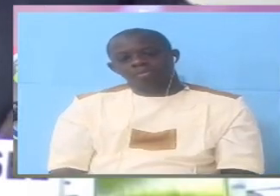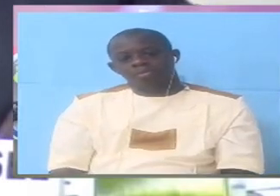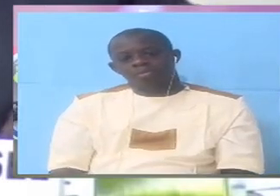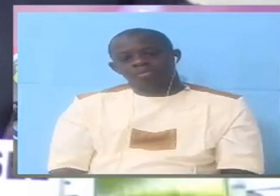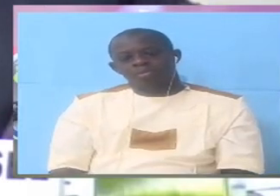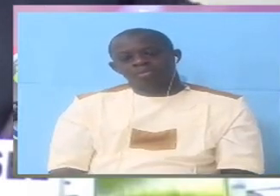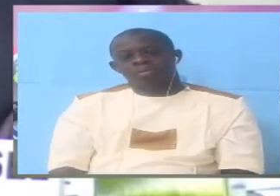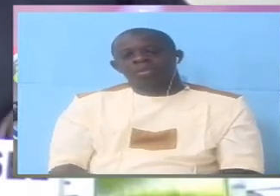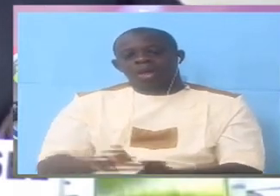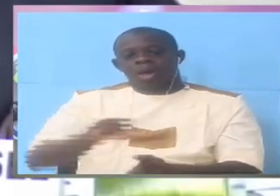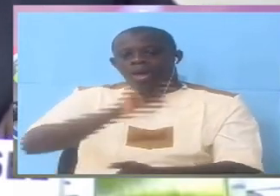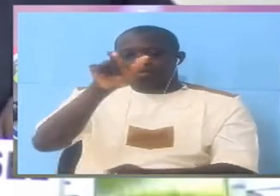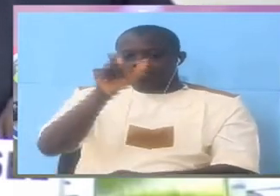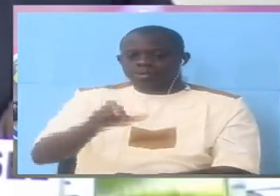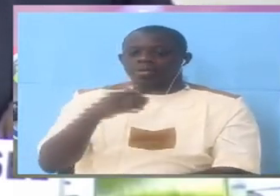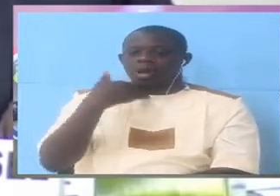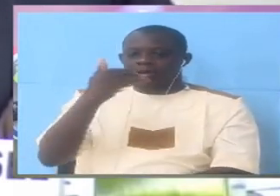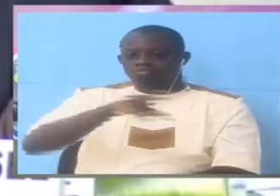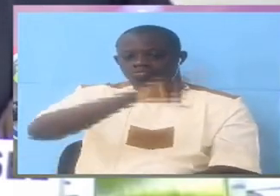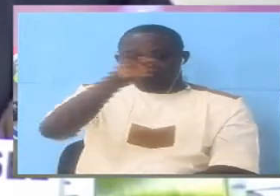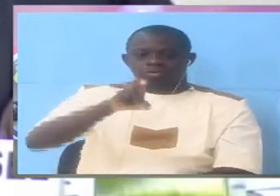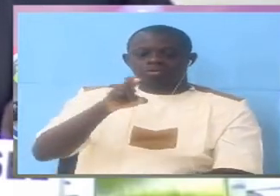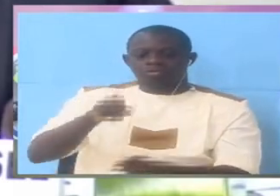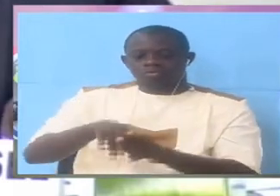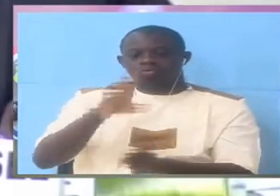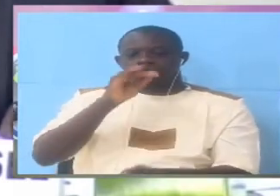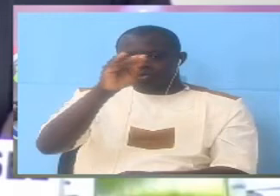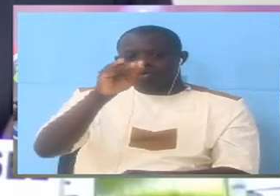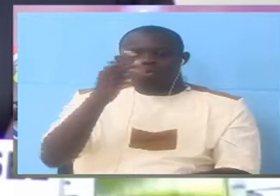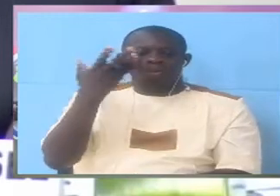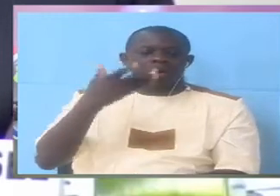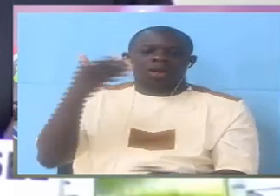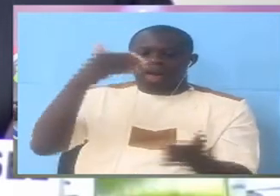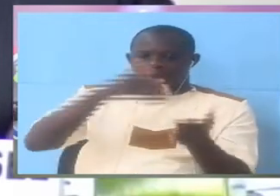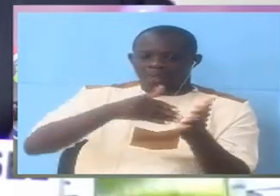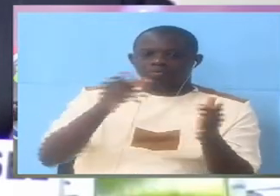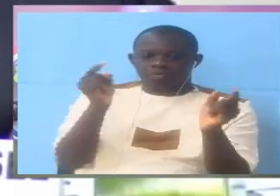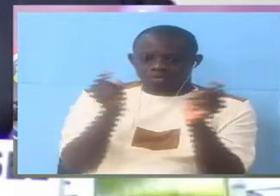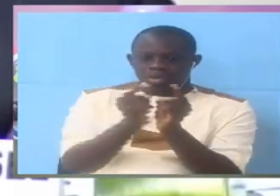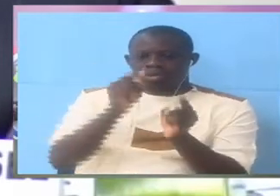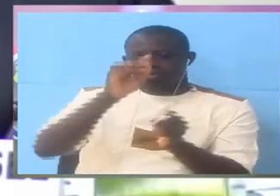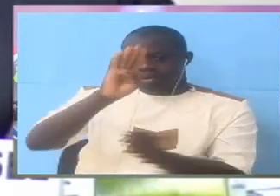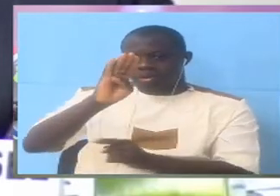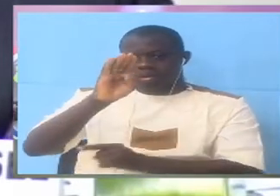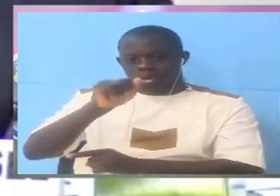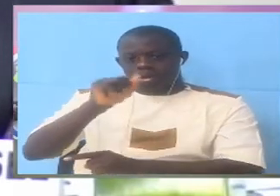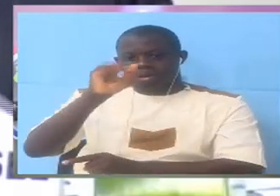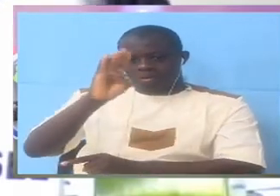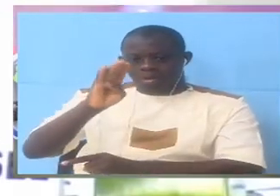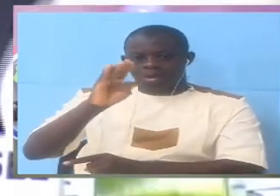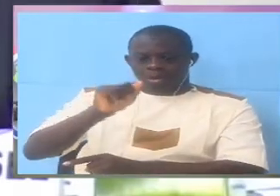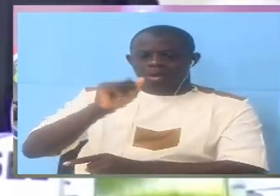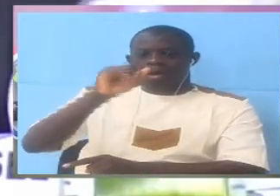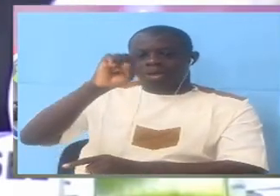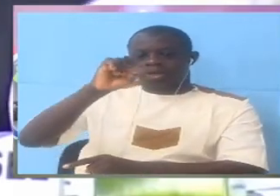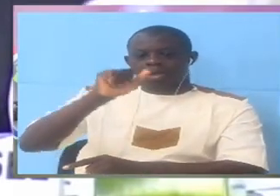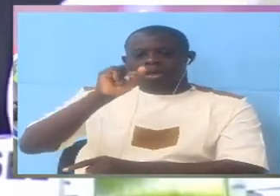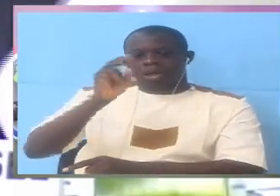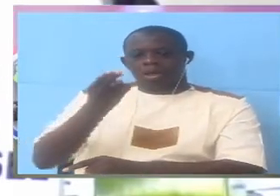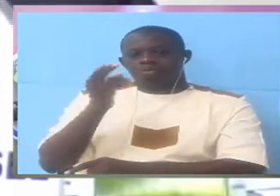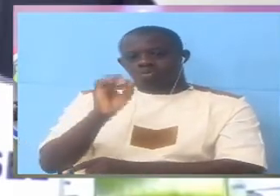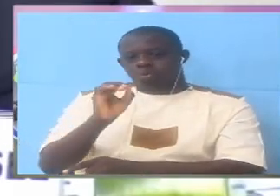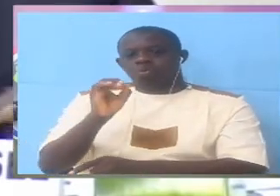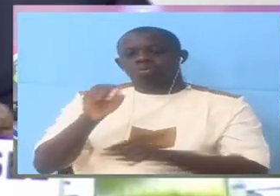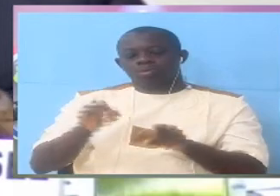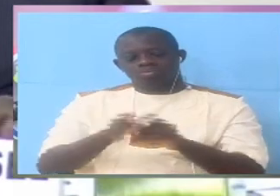And he was asked, you mentioned that when you arrived, you found Baba Saho, Musa Sedik, and Salmina Drame. Did these individuals